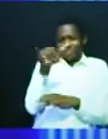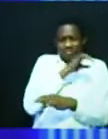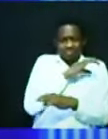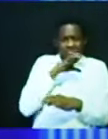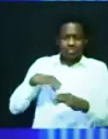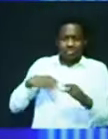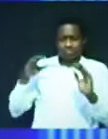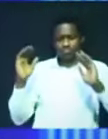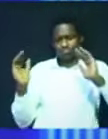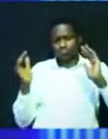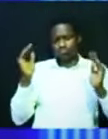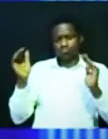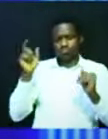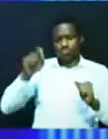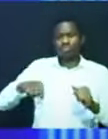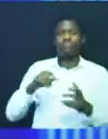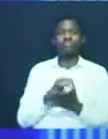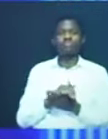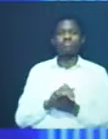And let